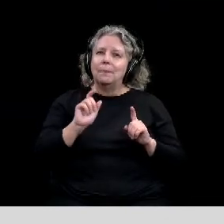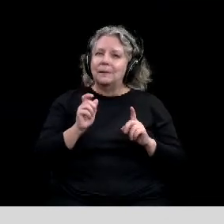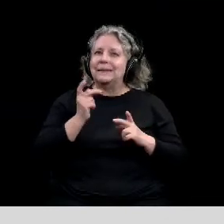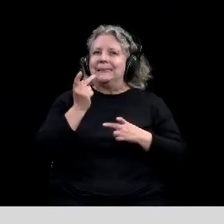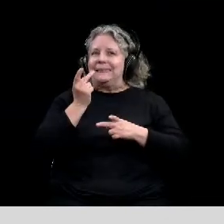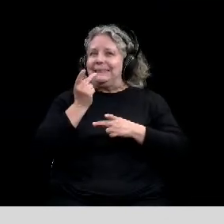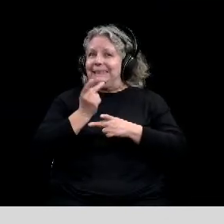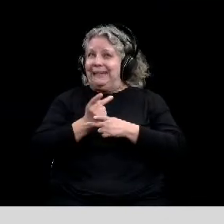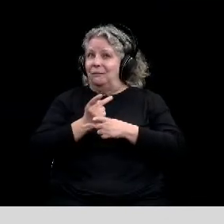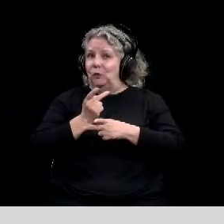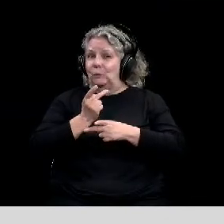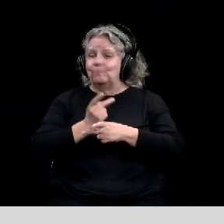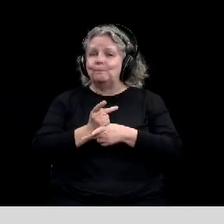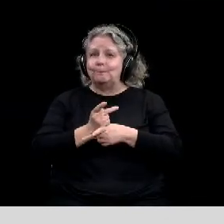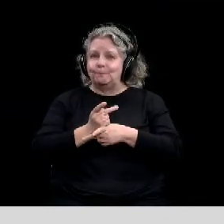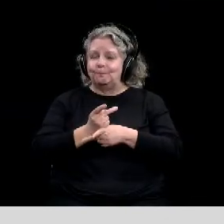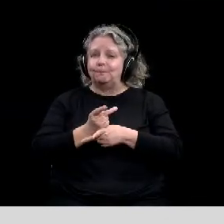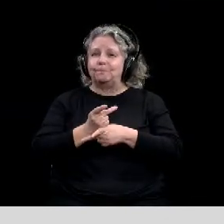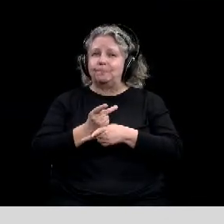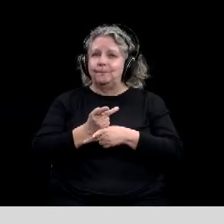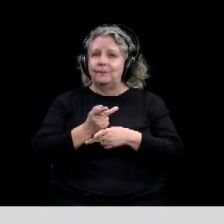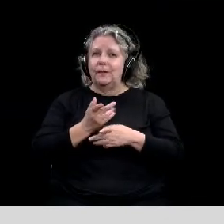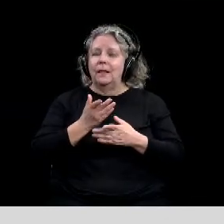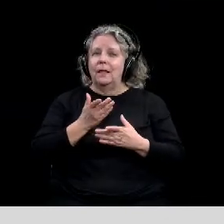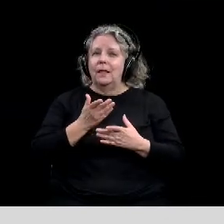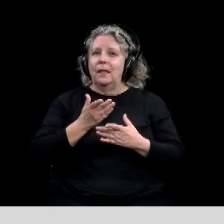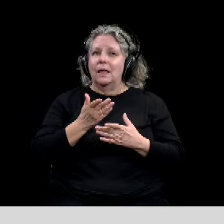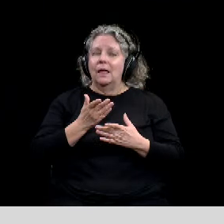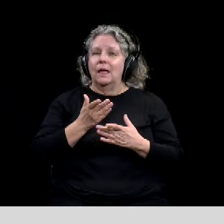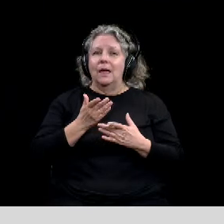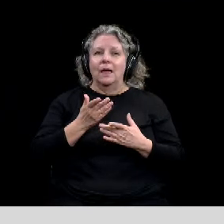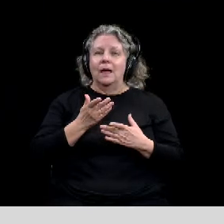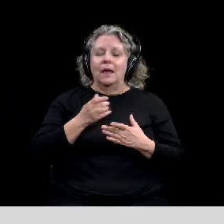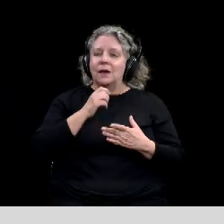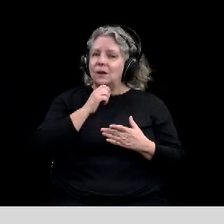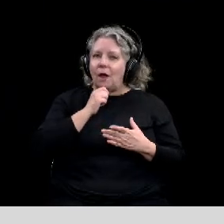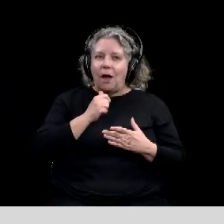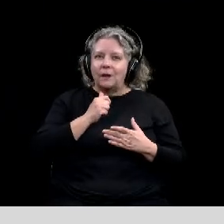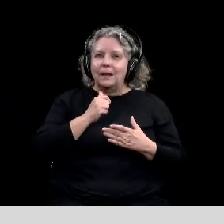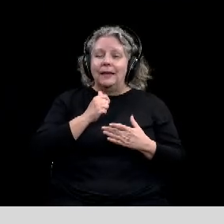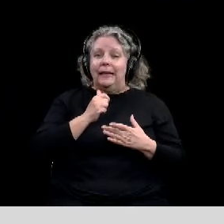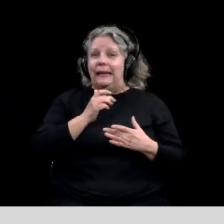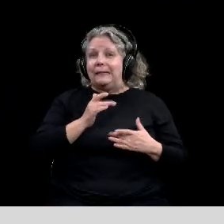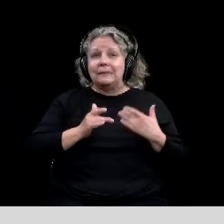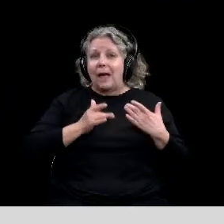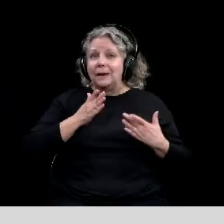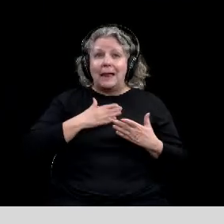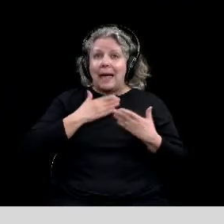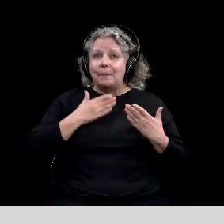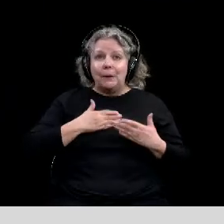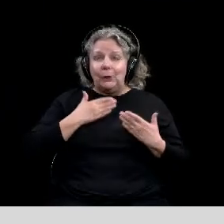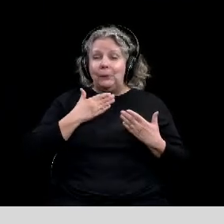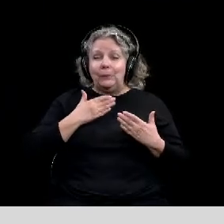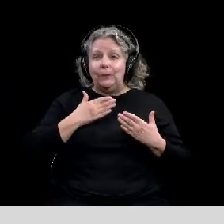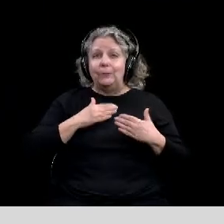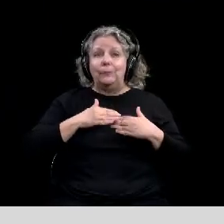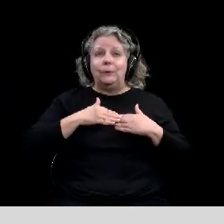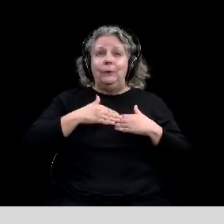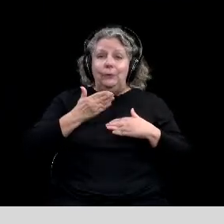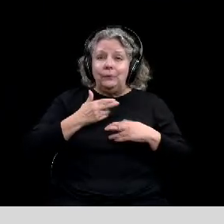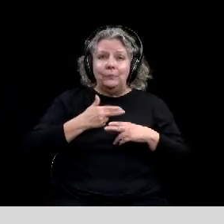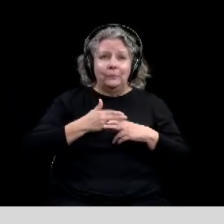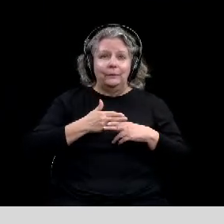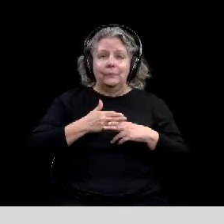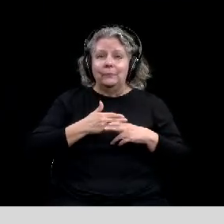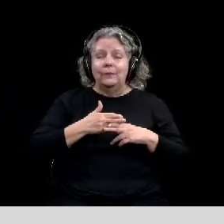of prematurely sounding some note of optimism too strongly, just